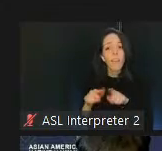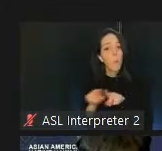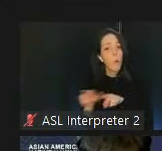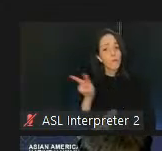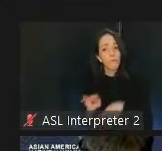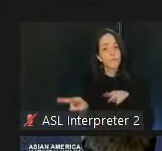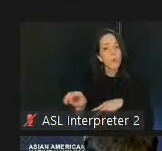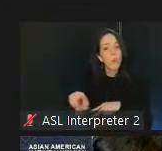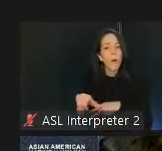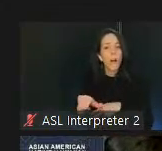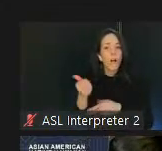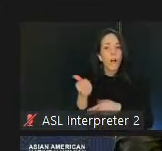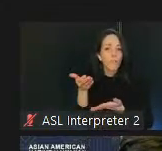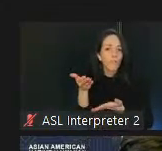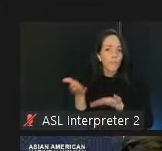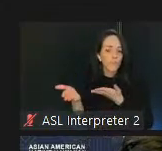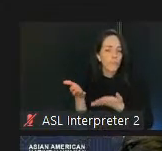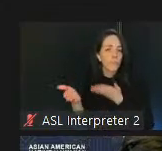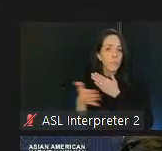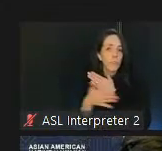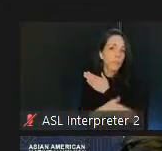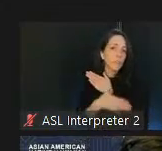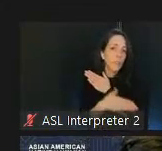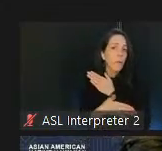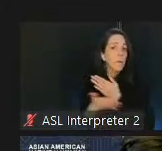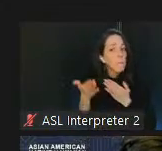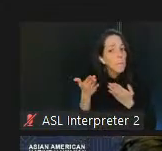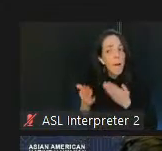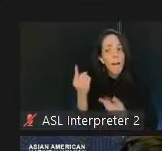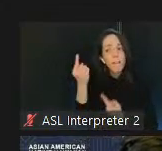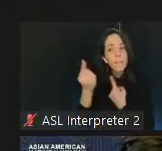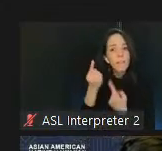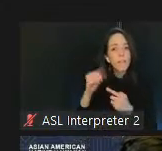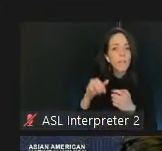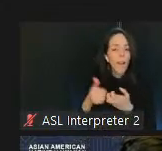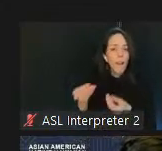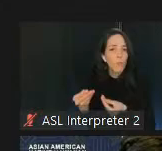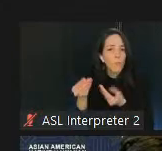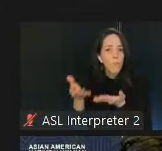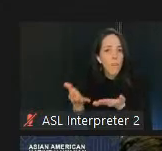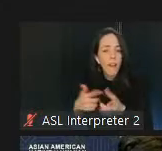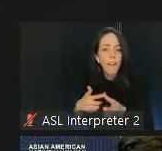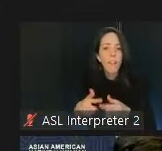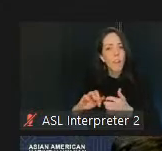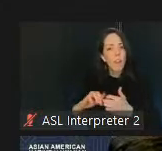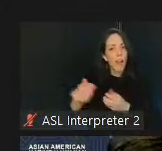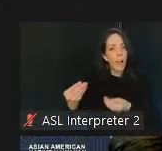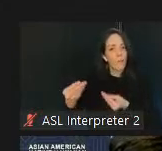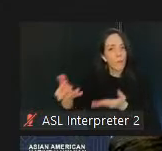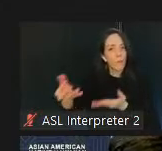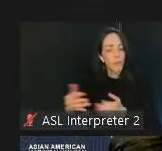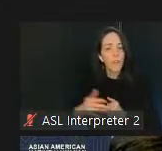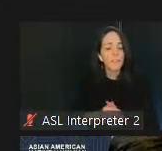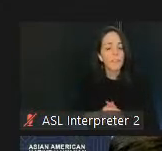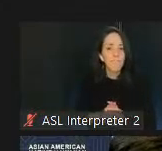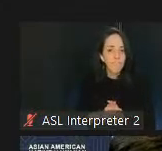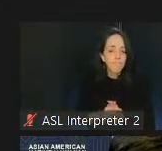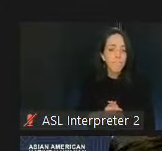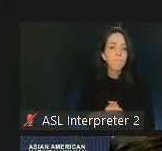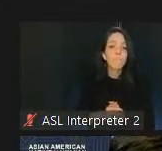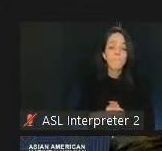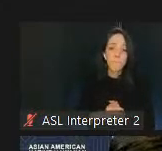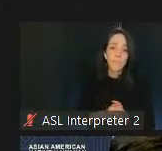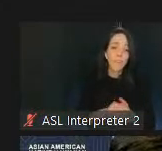services that the county might look to provide and how we would provide that. So I say all